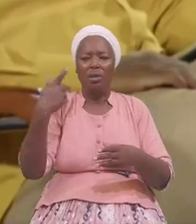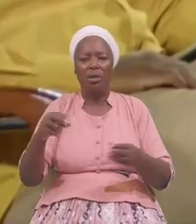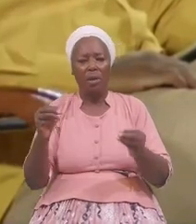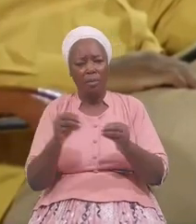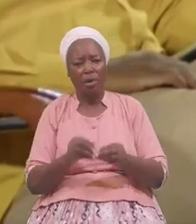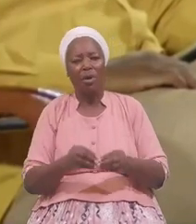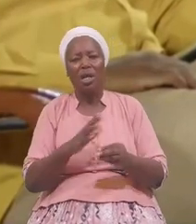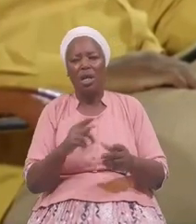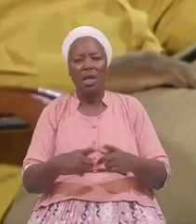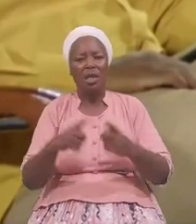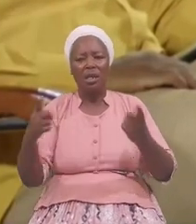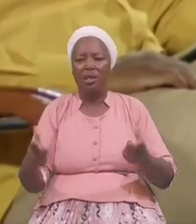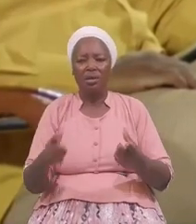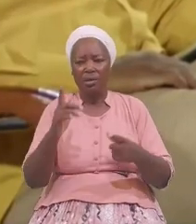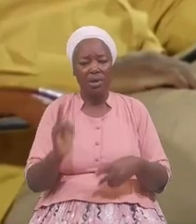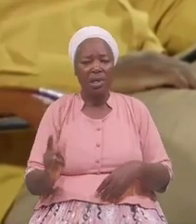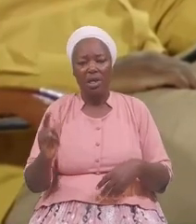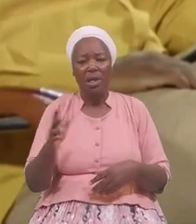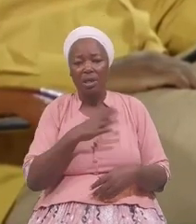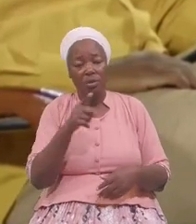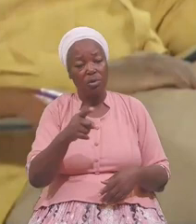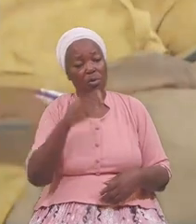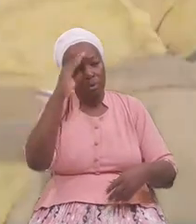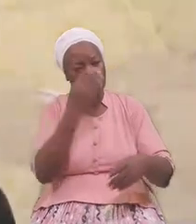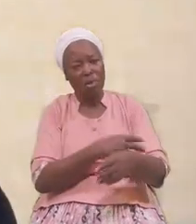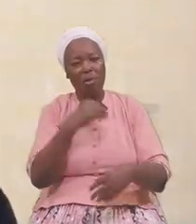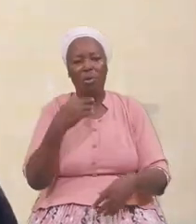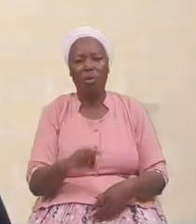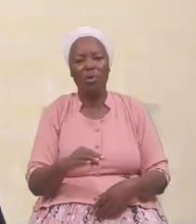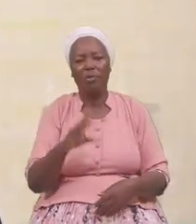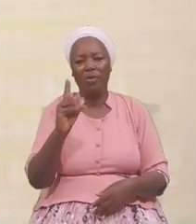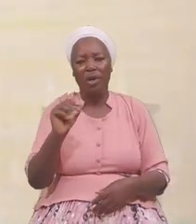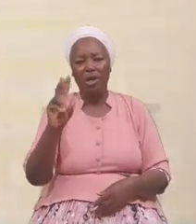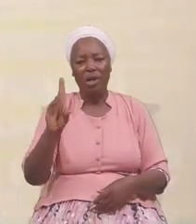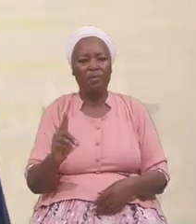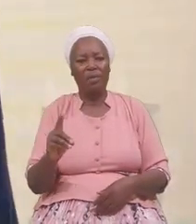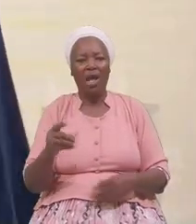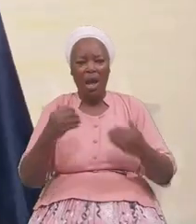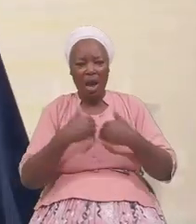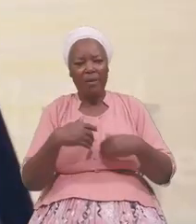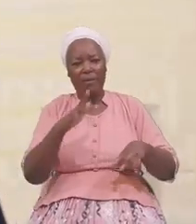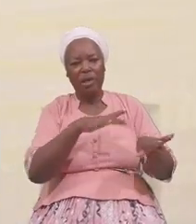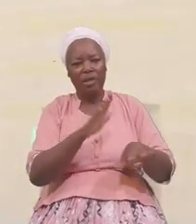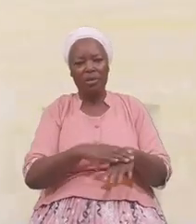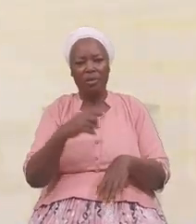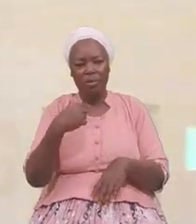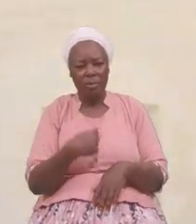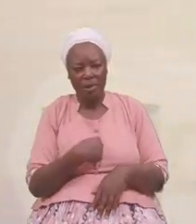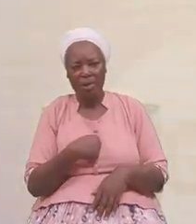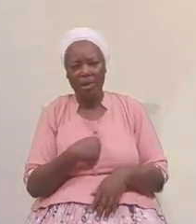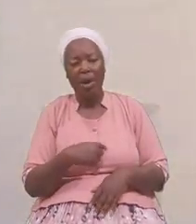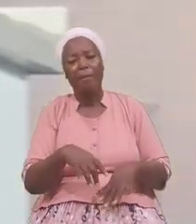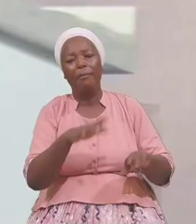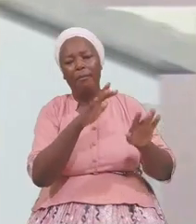deal, thou son of David, have mercy on me.